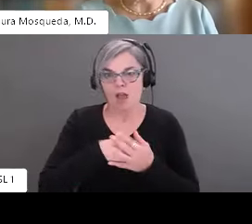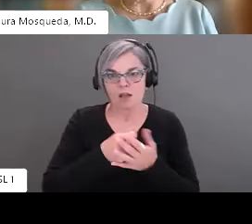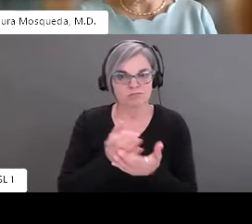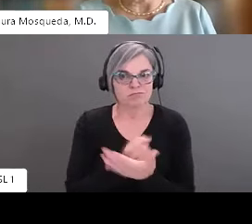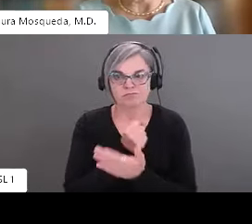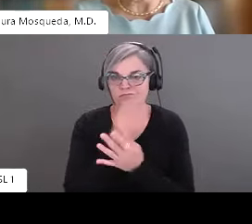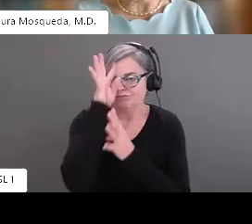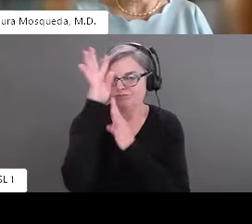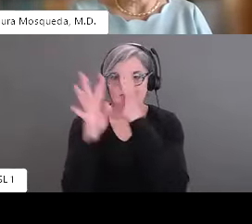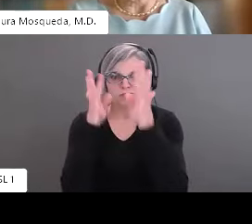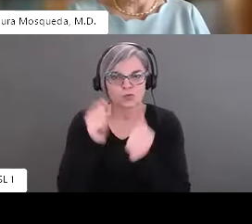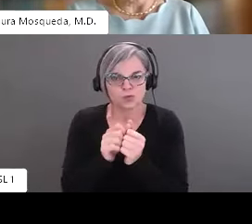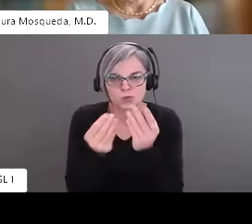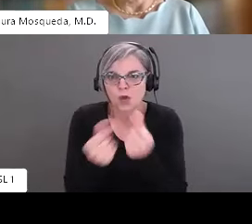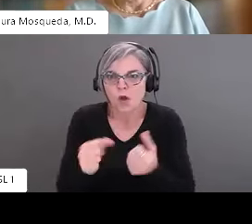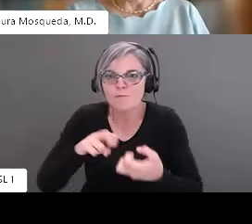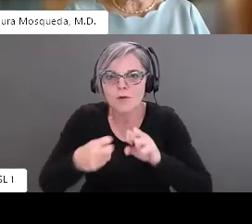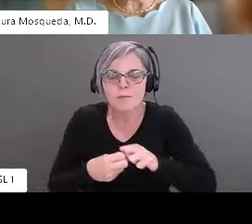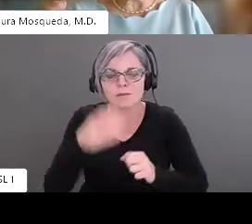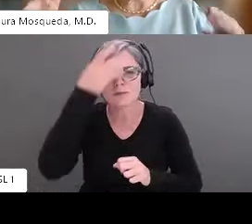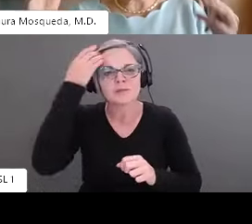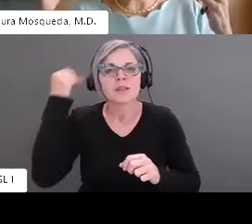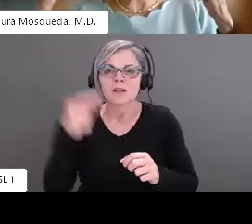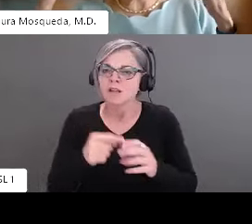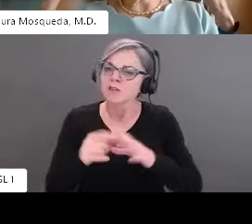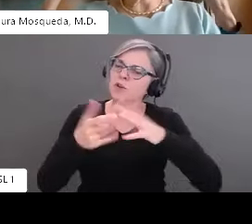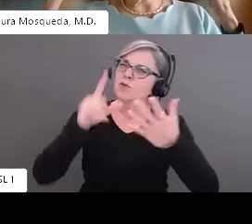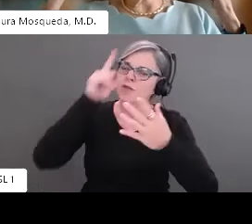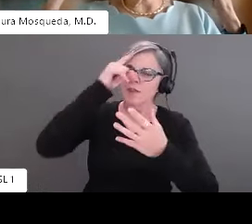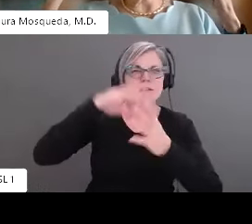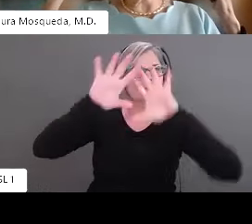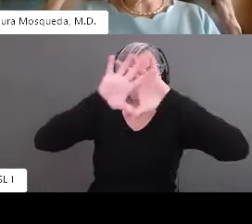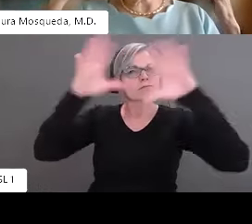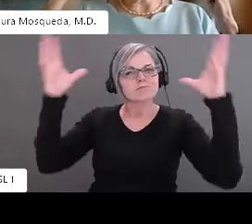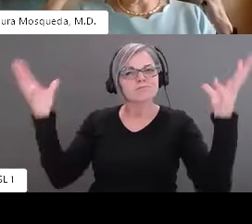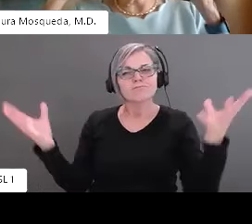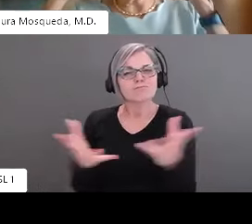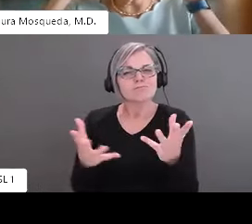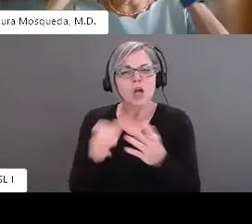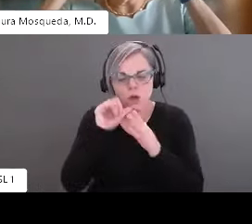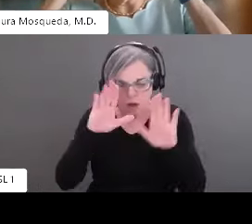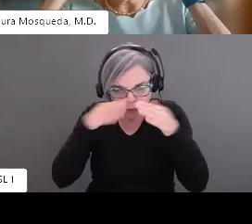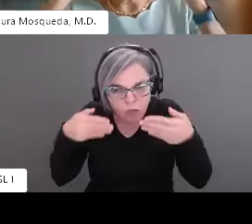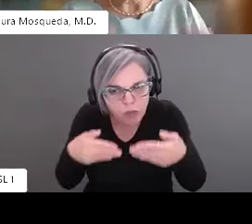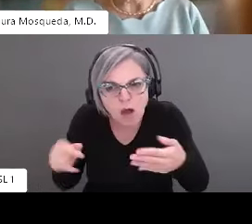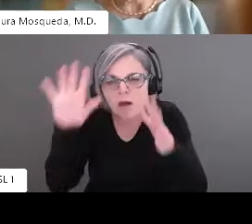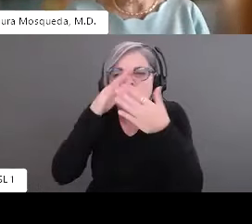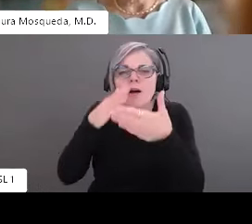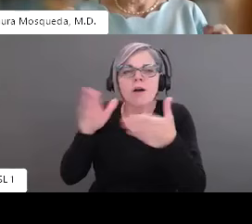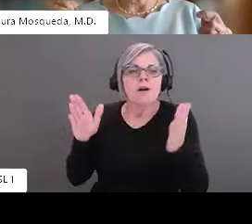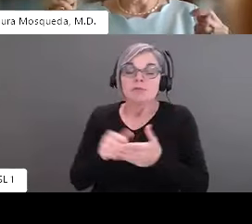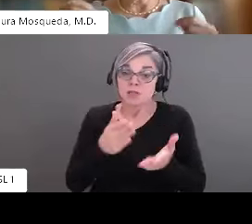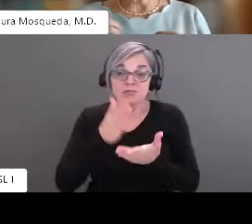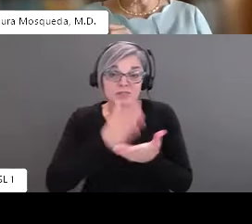big global perspective. And also some older adults are lucky enough not only to be